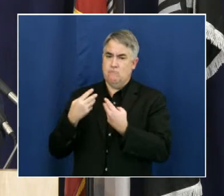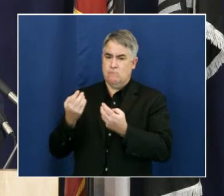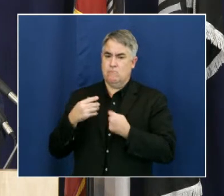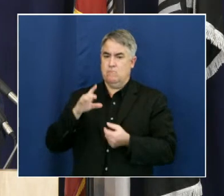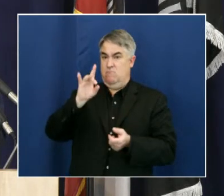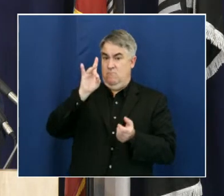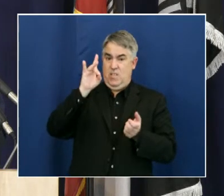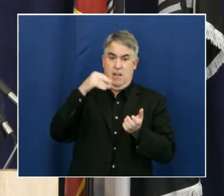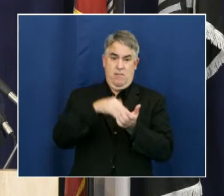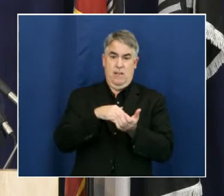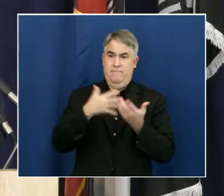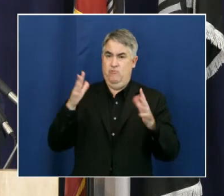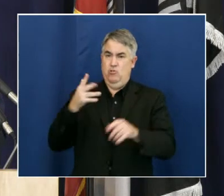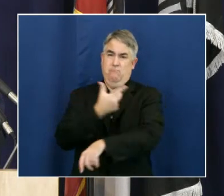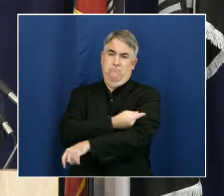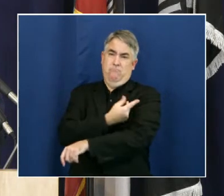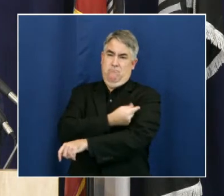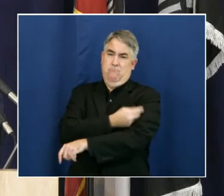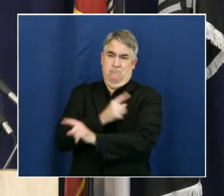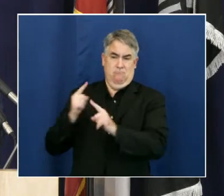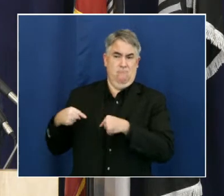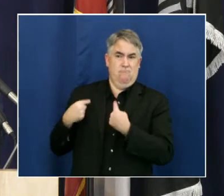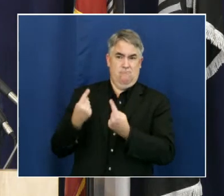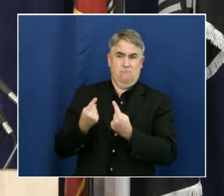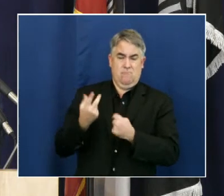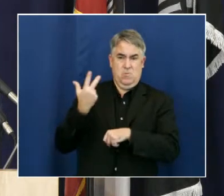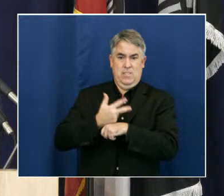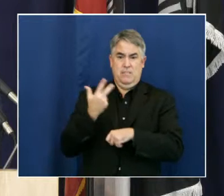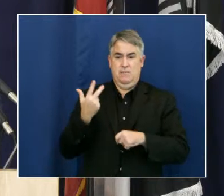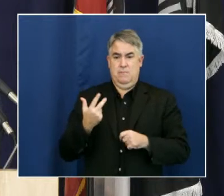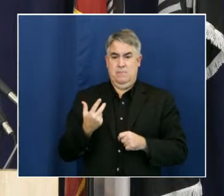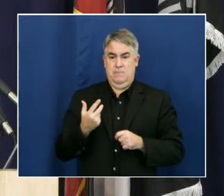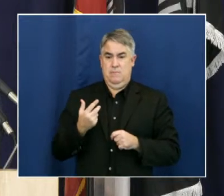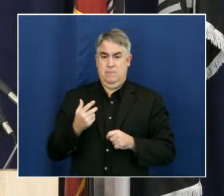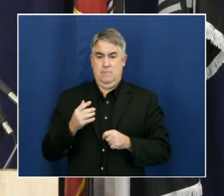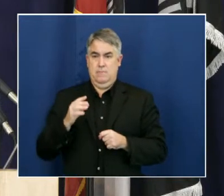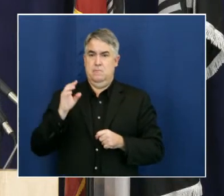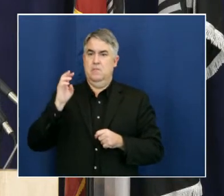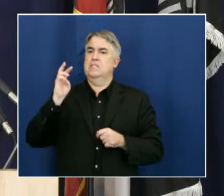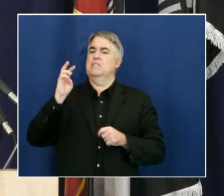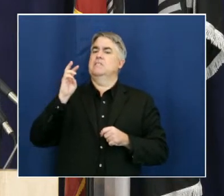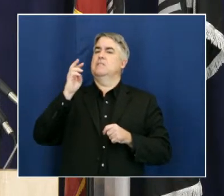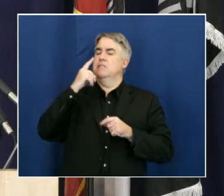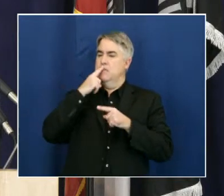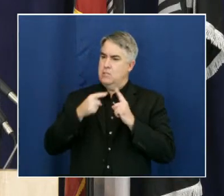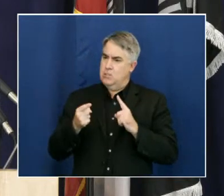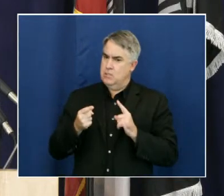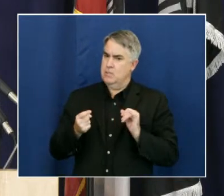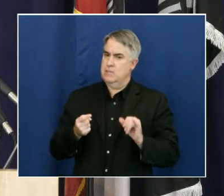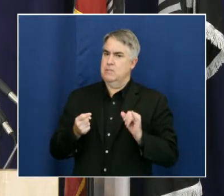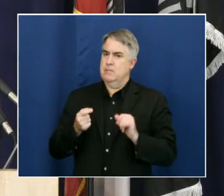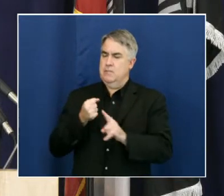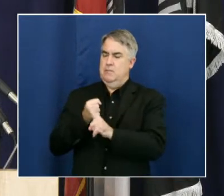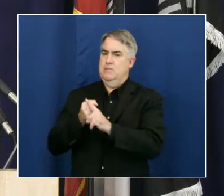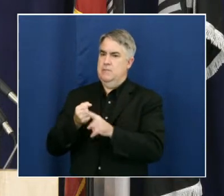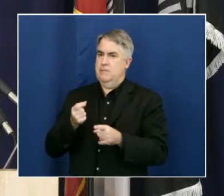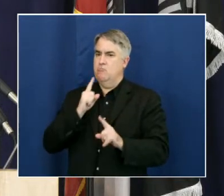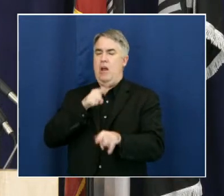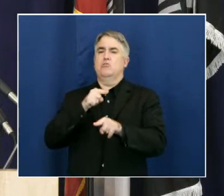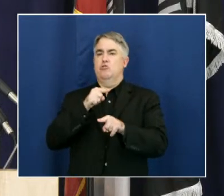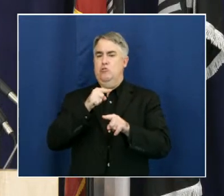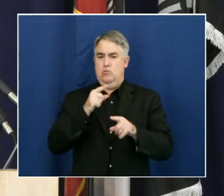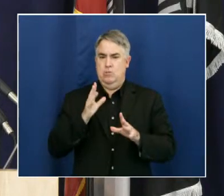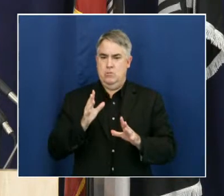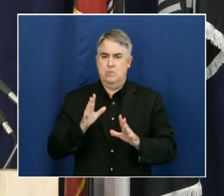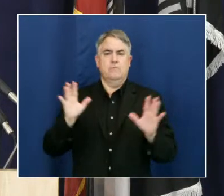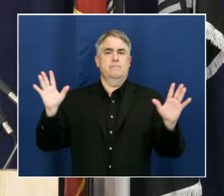site. And it was the clustering of individuals having apparent allergic reactions that in an abundance of caution, they